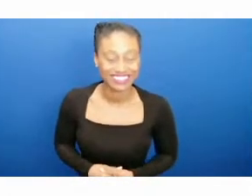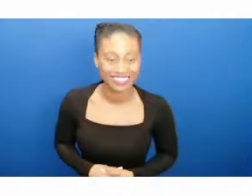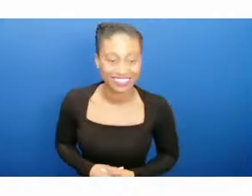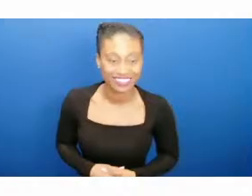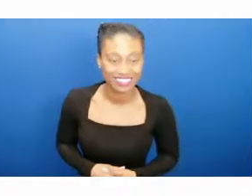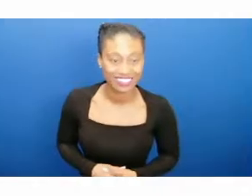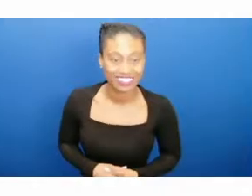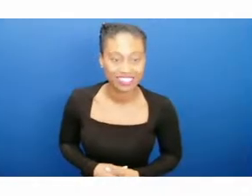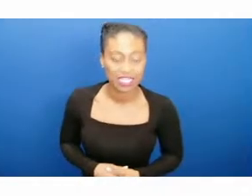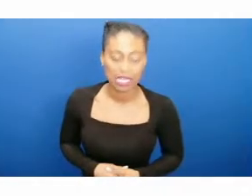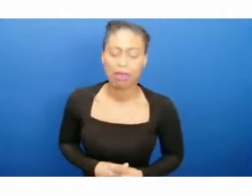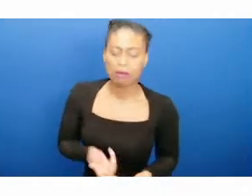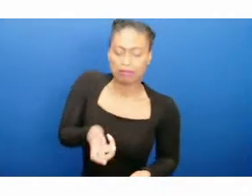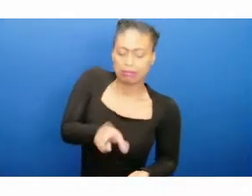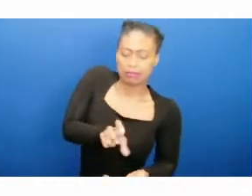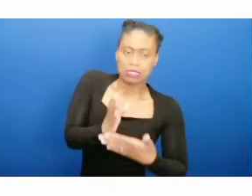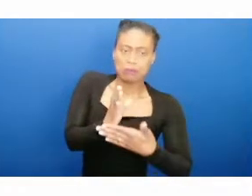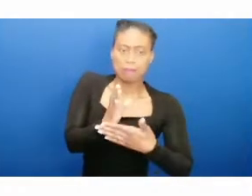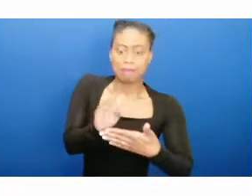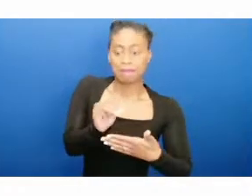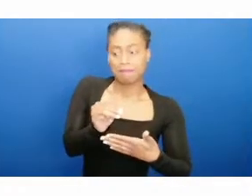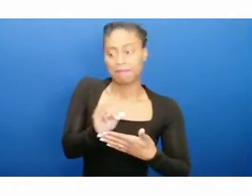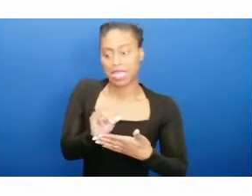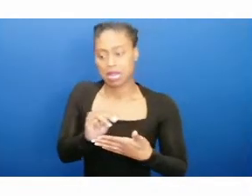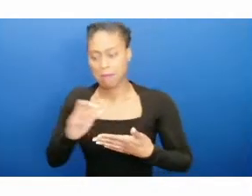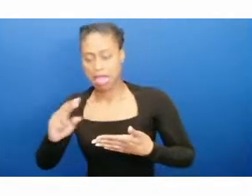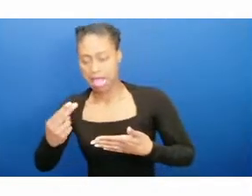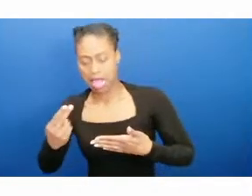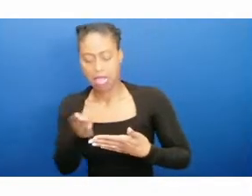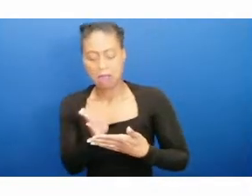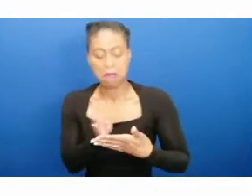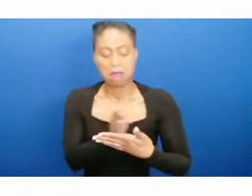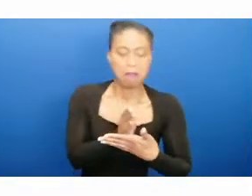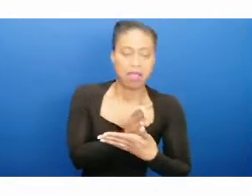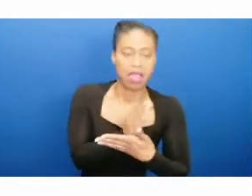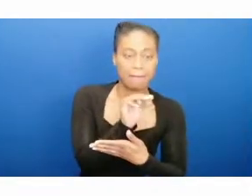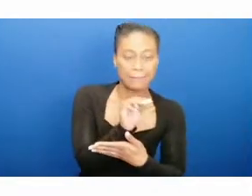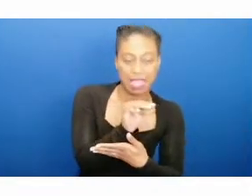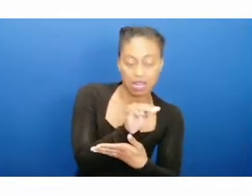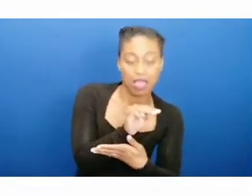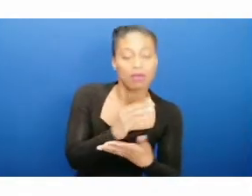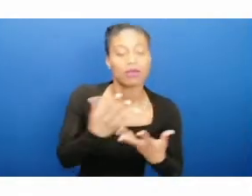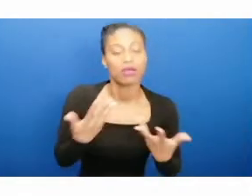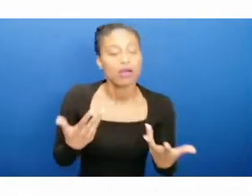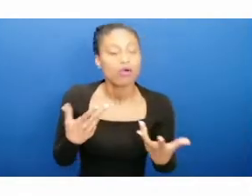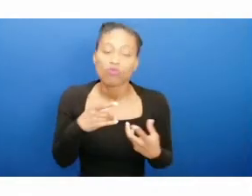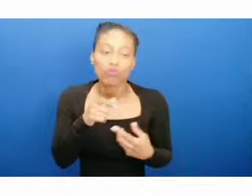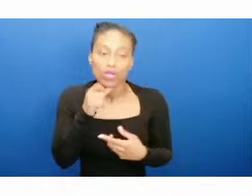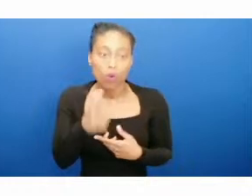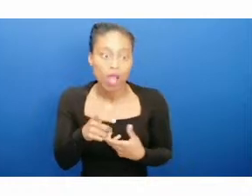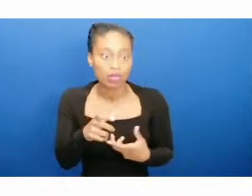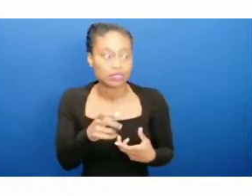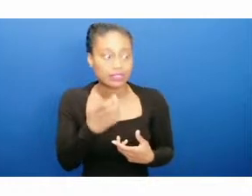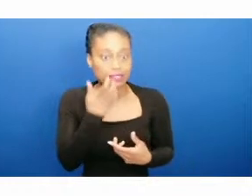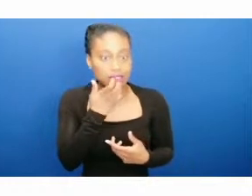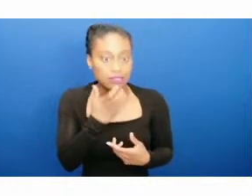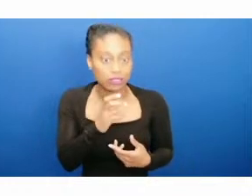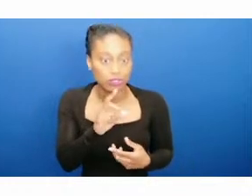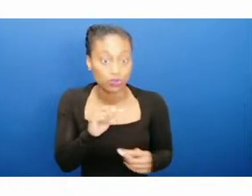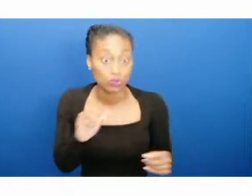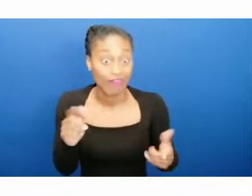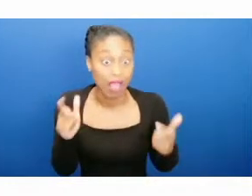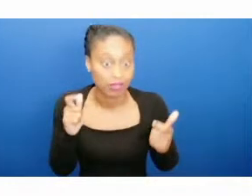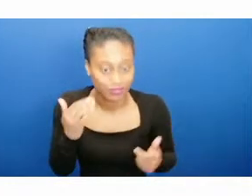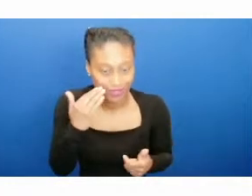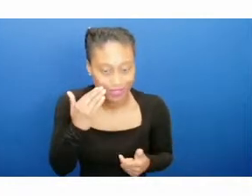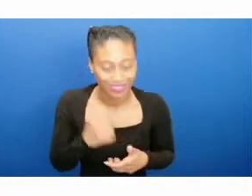I'm going to turn my heat down from medium high down to medium, just because we don't want these tortillas to cook too fast. And we're going to continue.